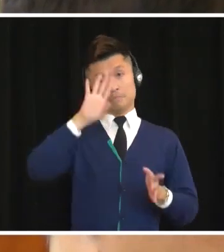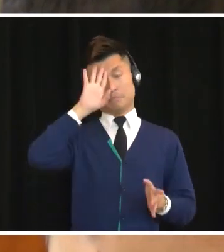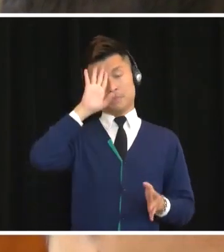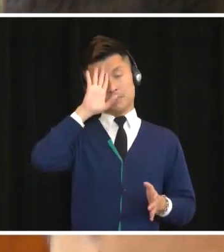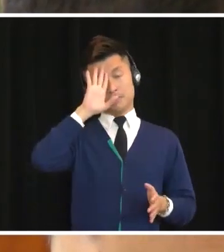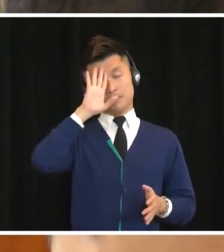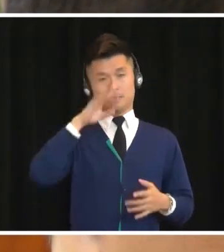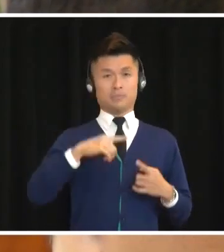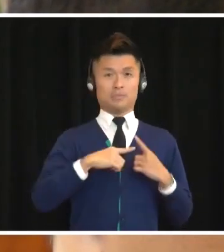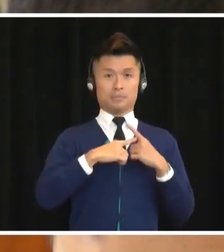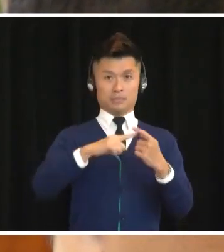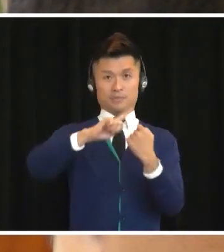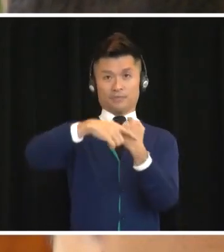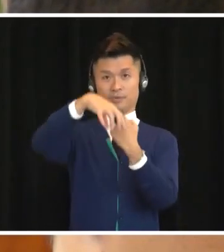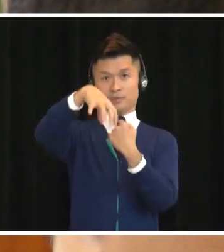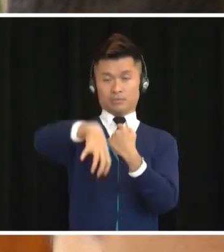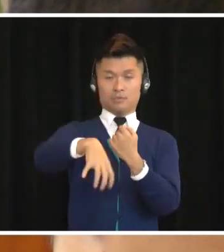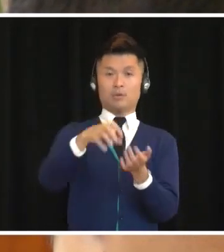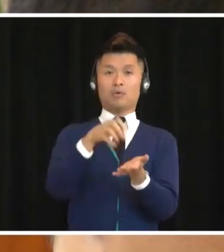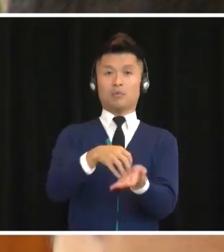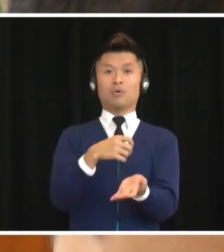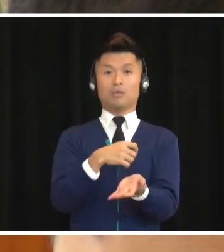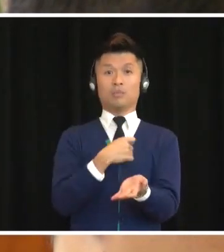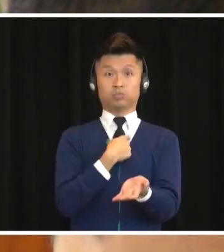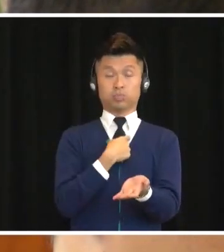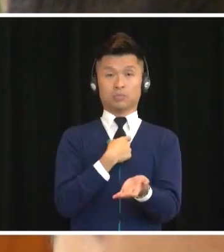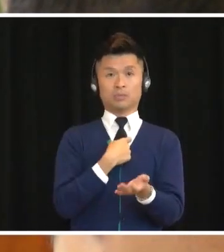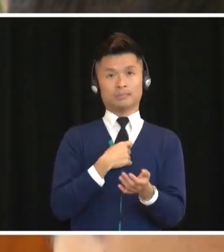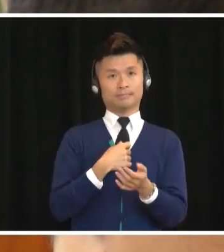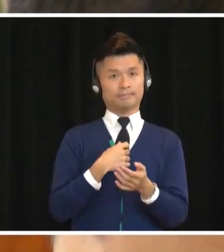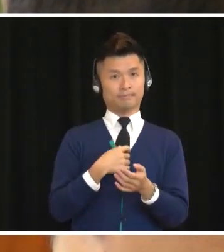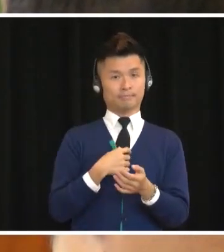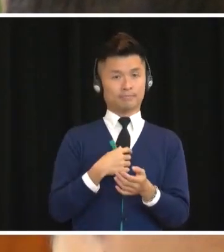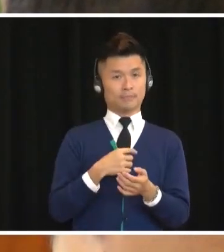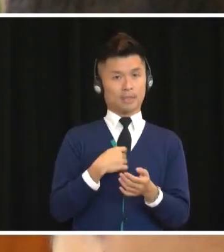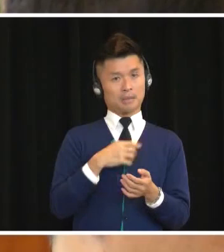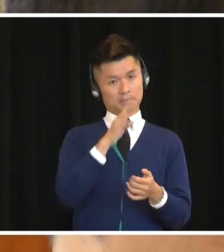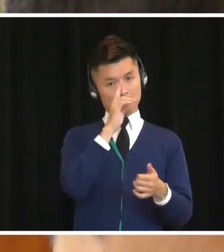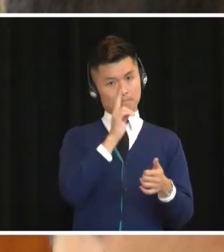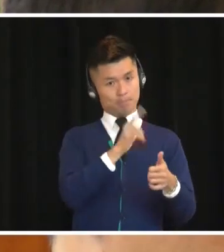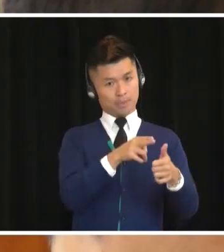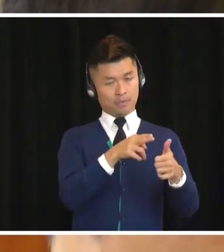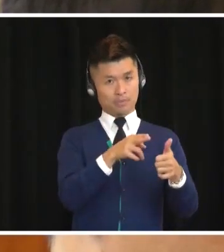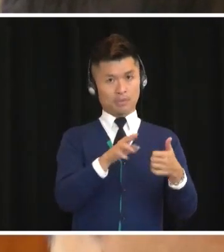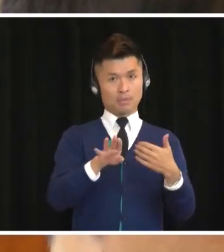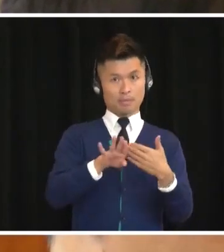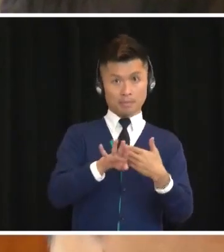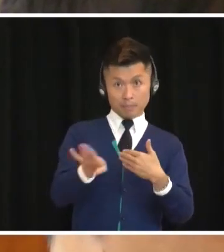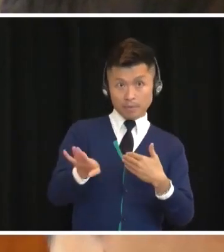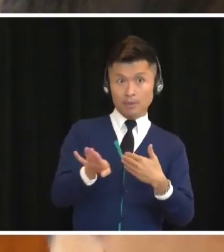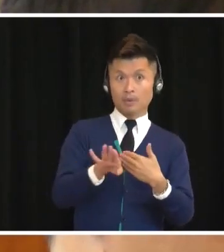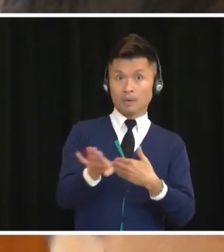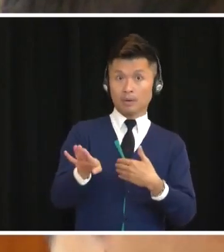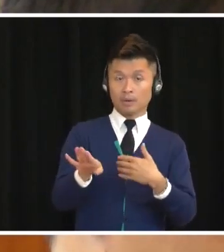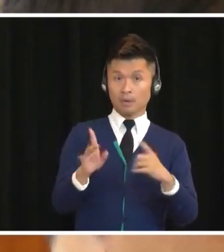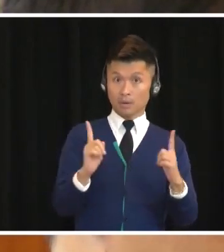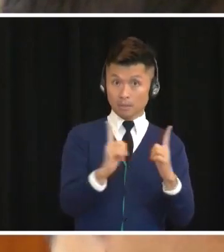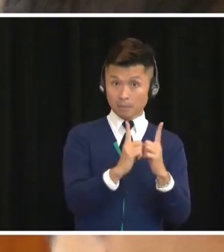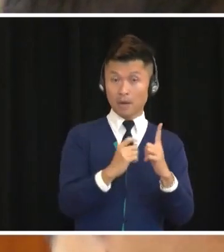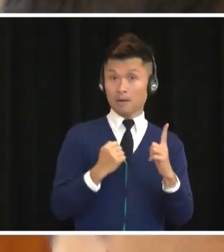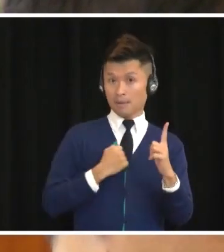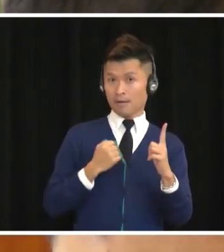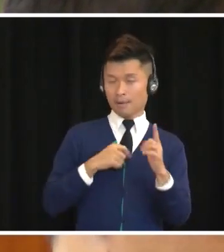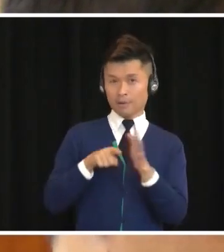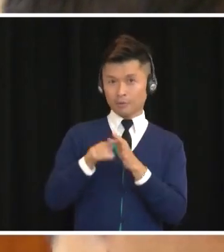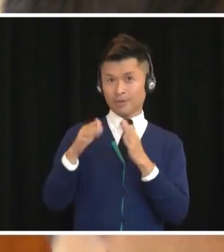Regarding children with mental health issues, if they have to serve as witness